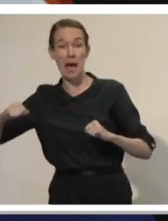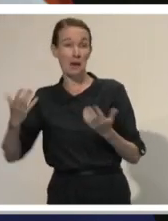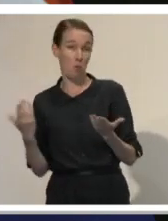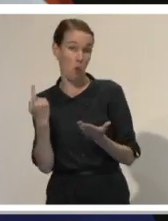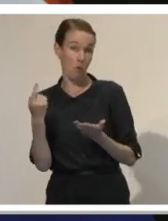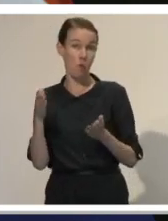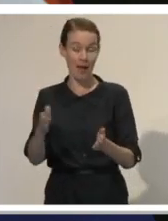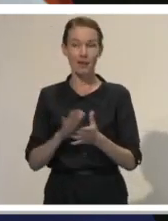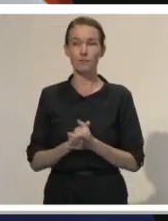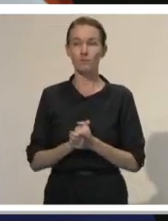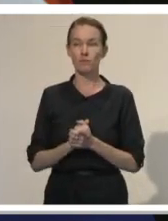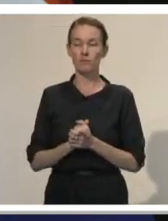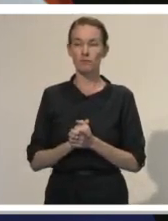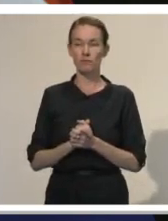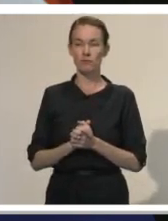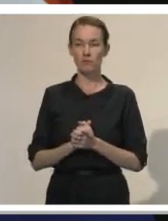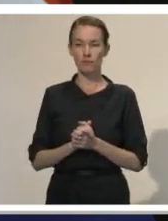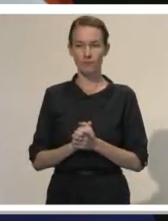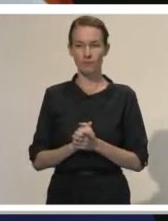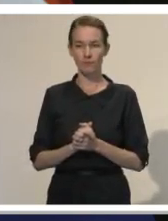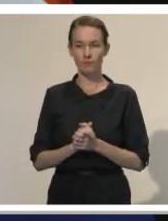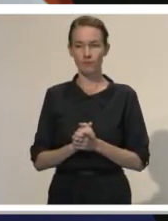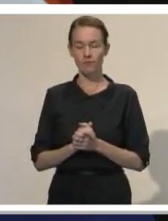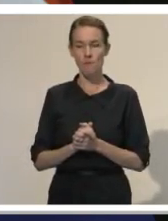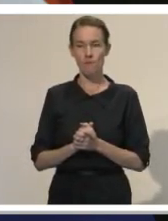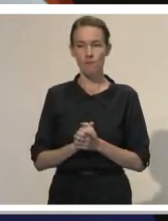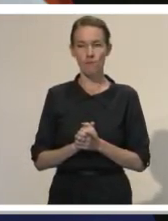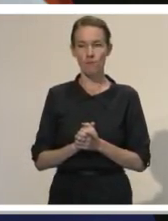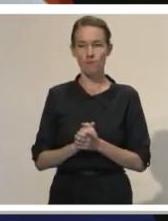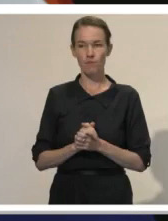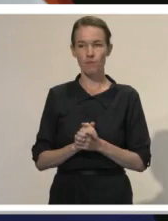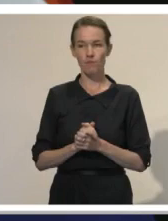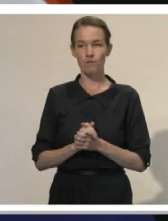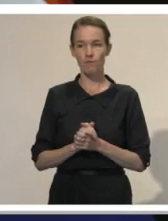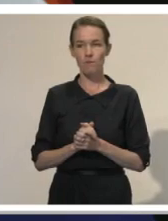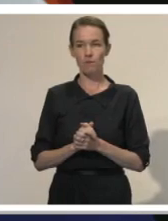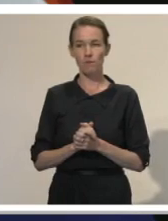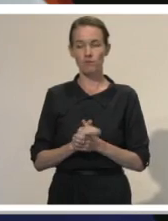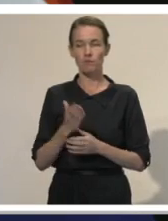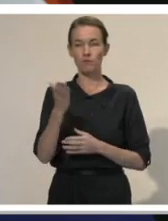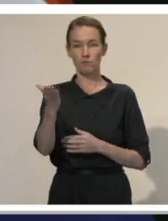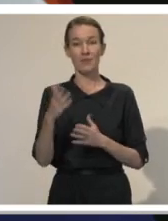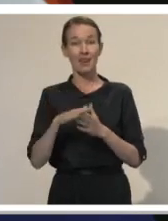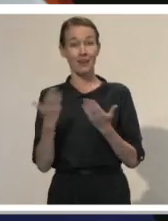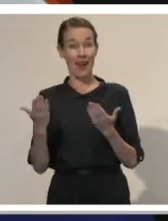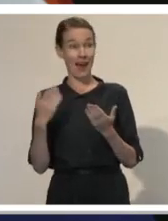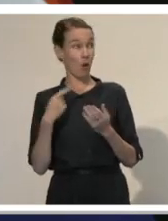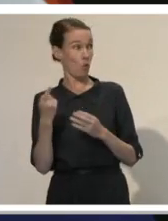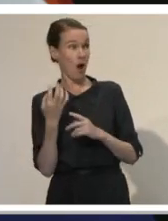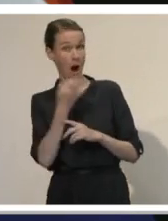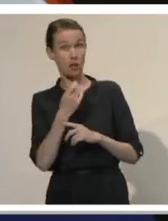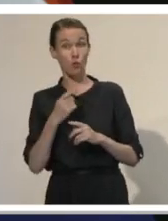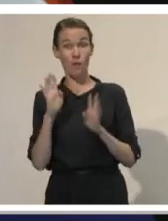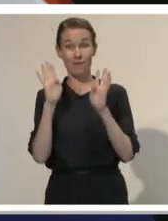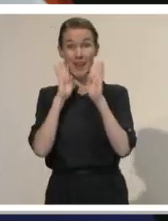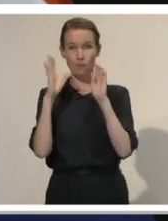information thing on Facebook that pops up at the top that the government has done, the sort of official COVID information? I don't